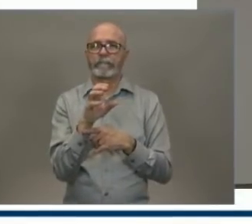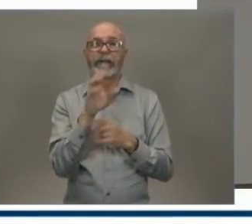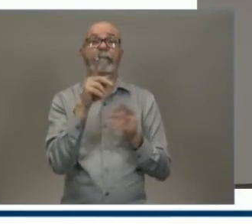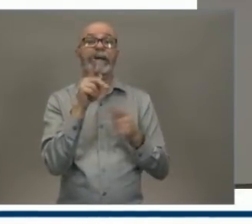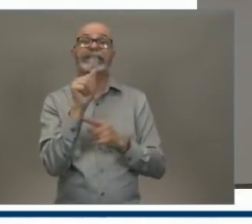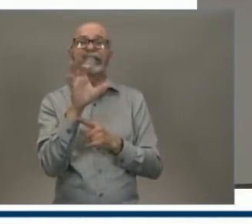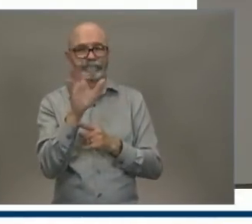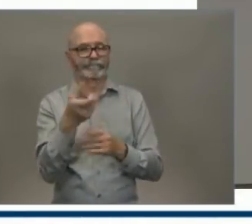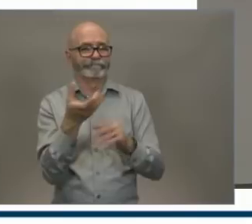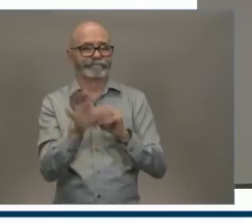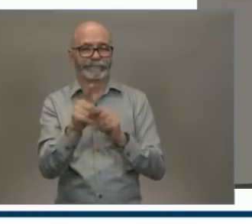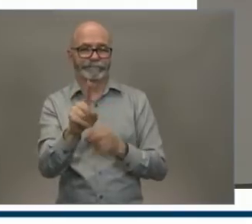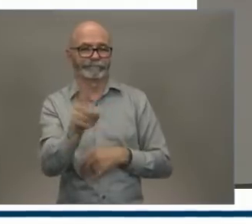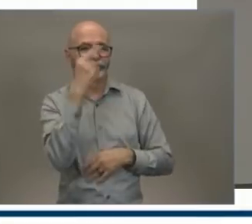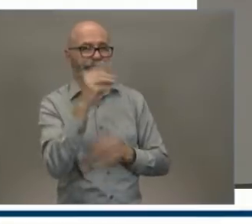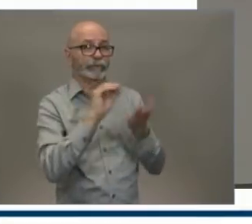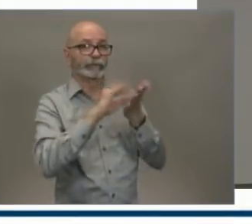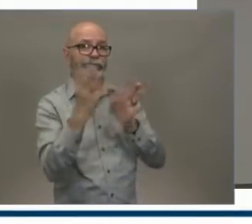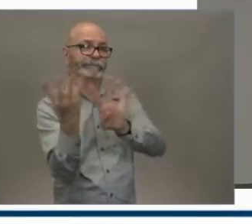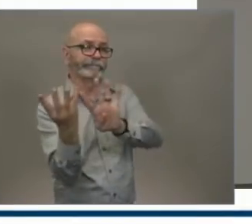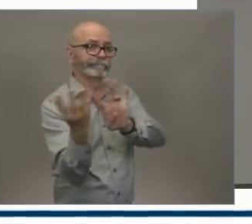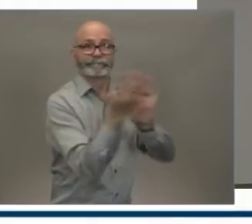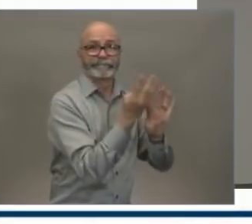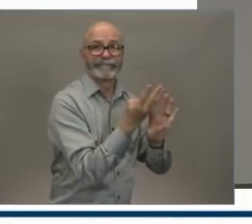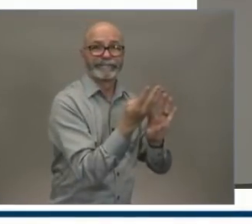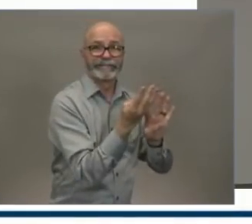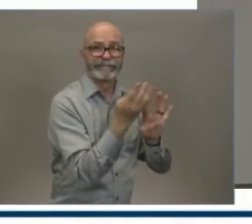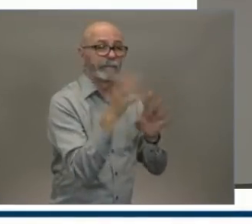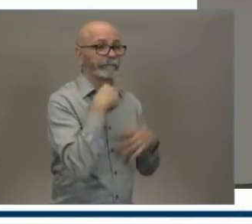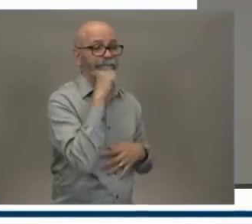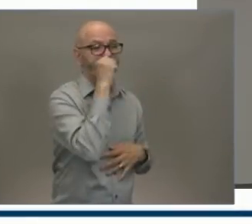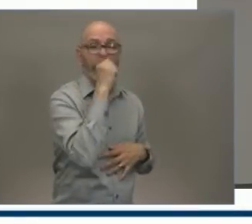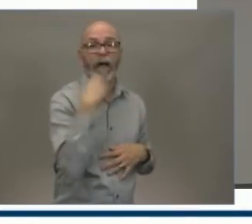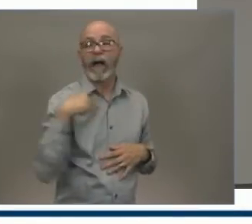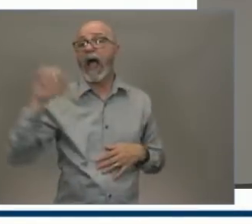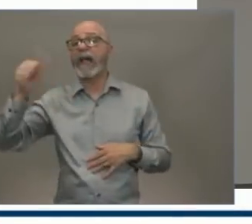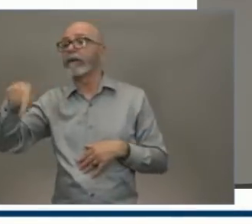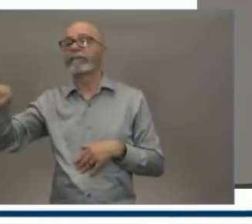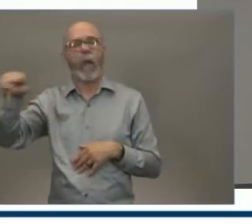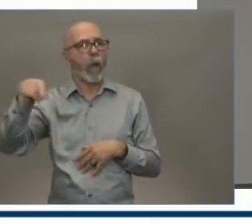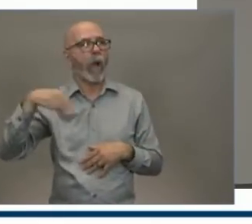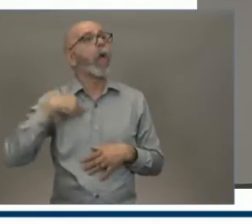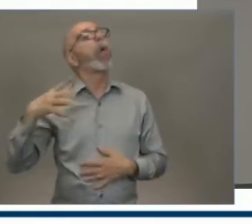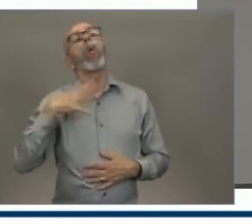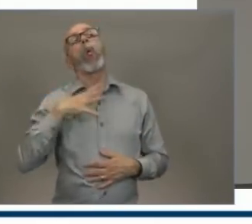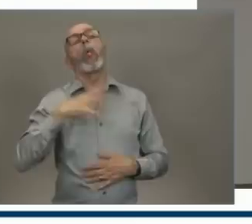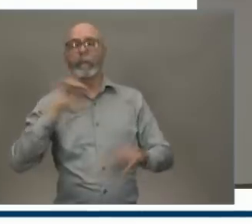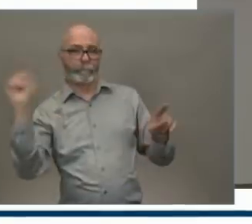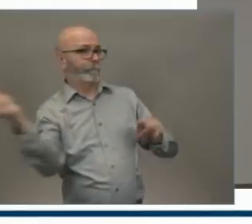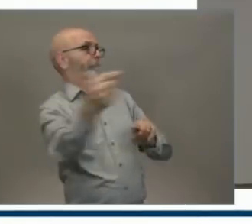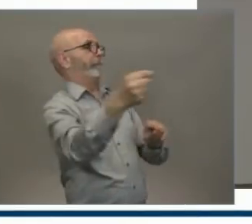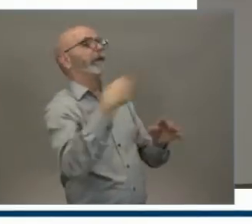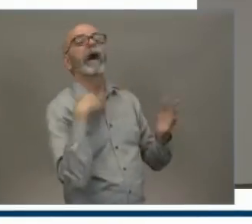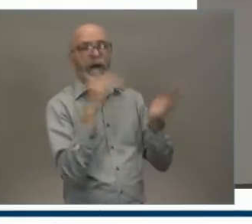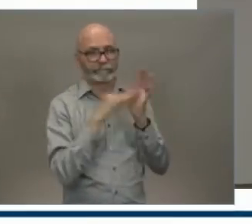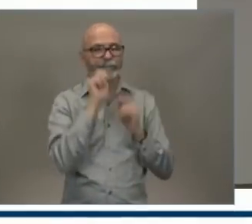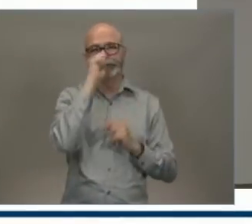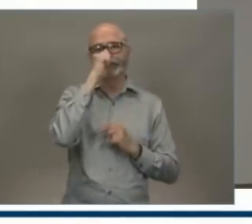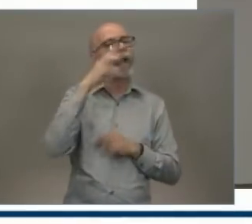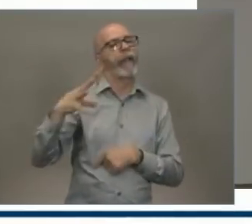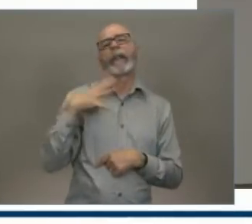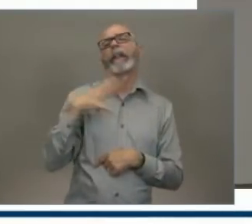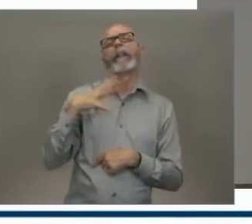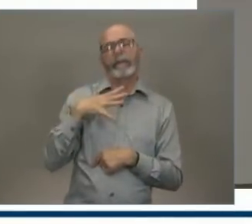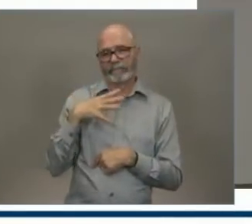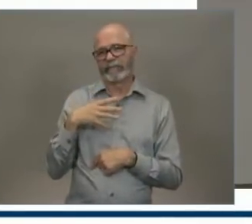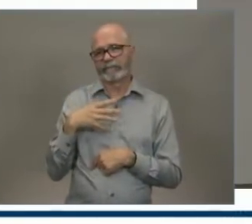just concerned and wanting to come forward and get tested, and we encourage that. We've learned in Nova Scotia that one of the key ways to stay